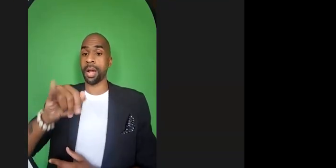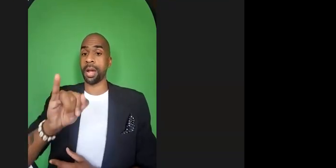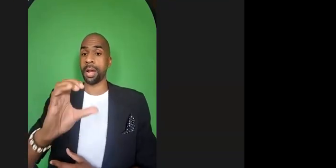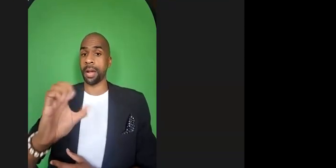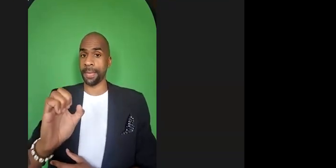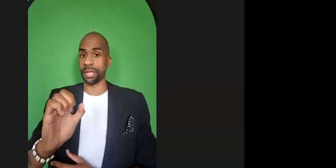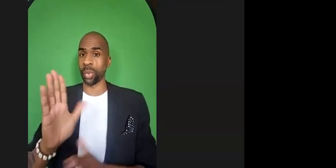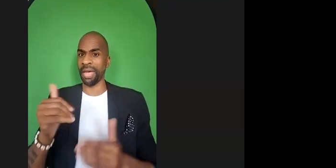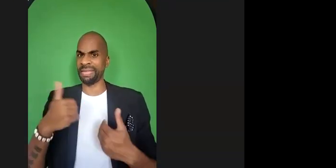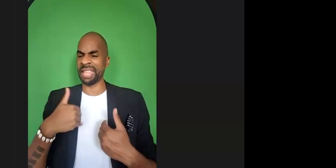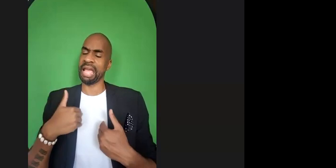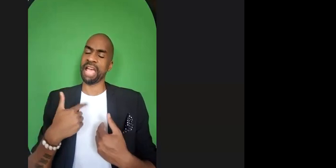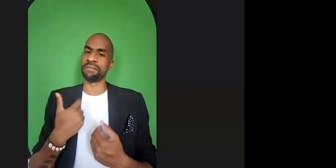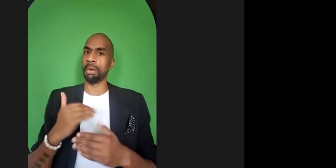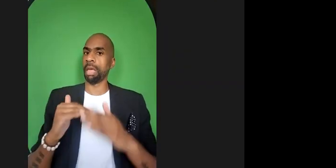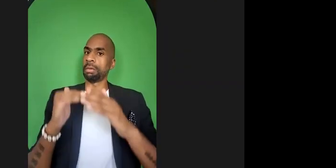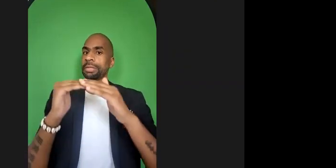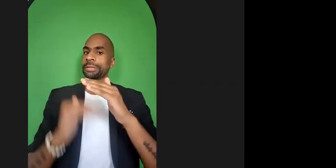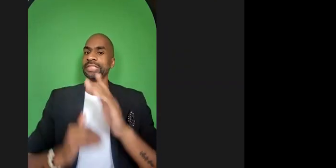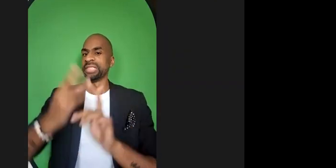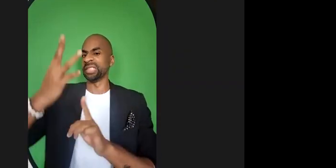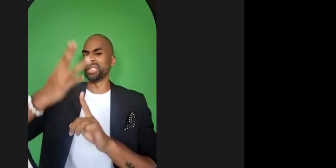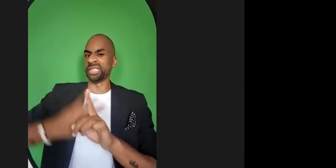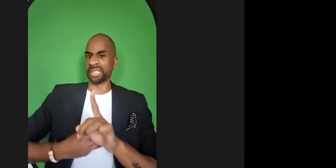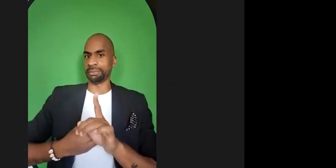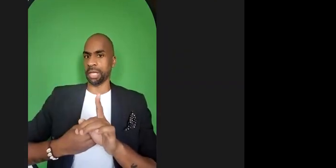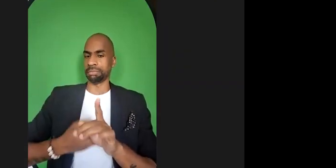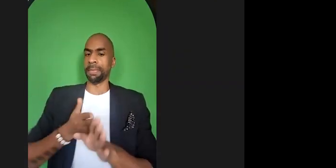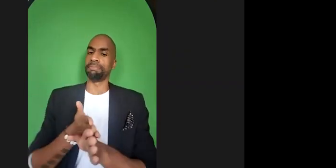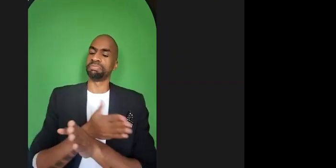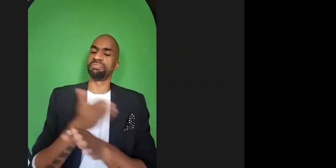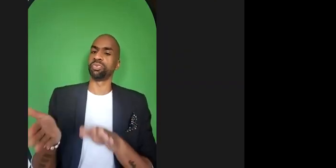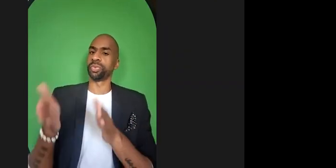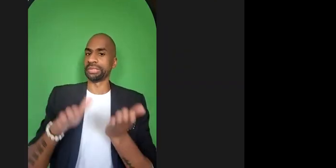less than 6 months. So that's different than palliative care,